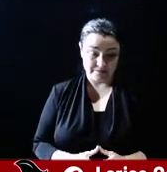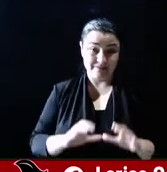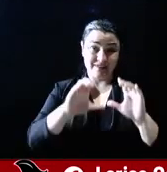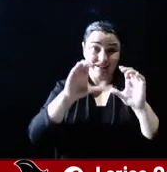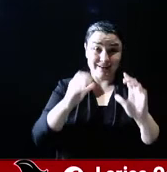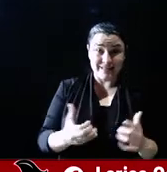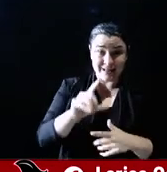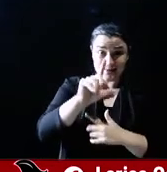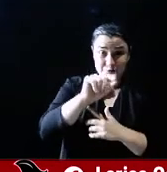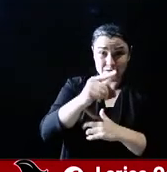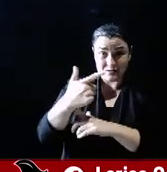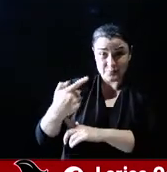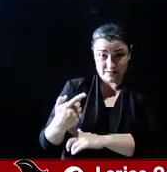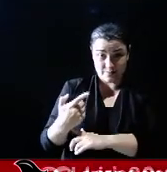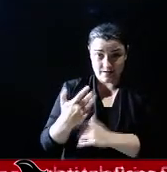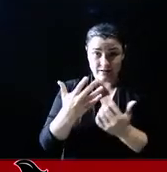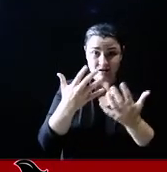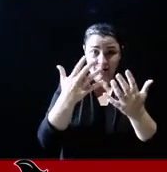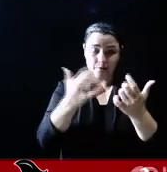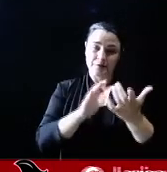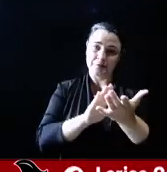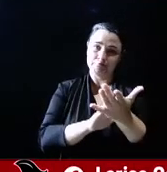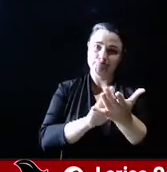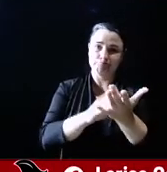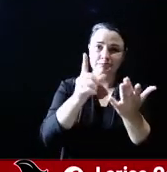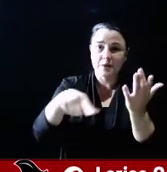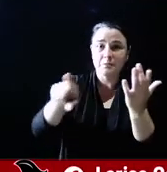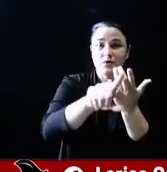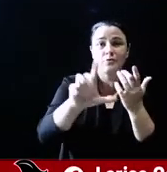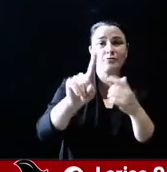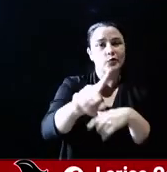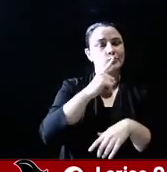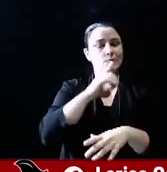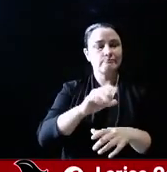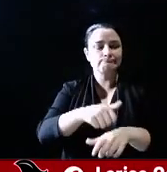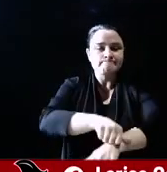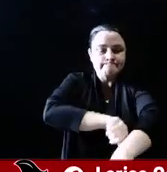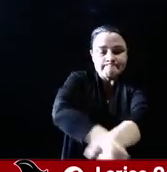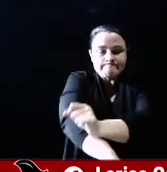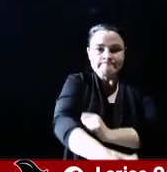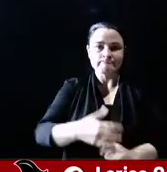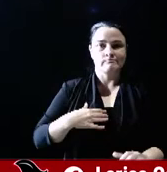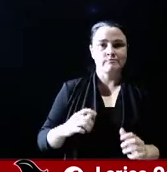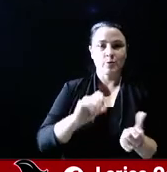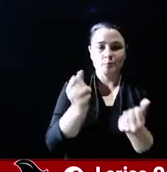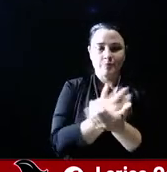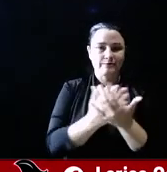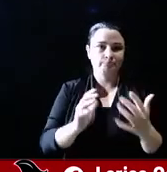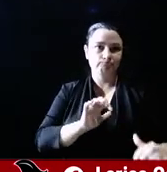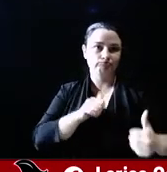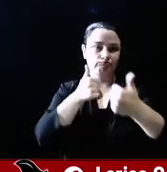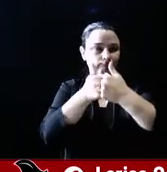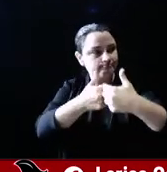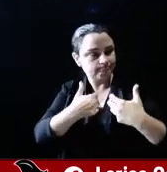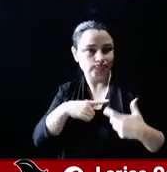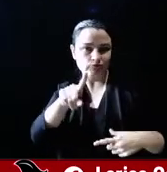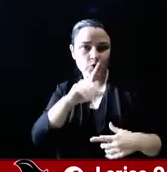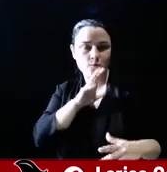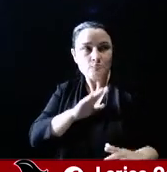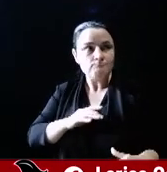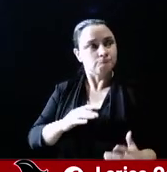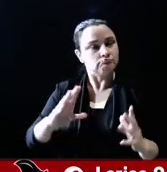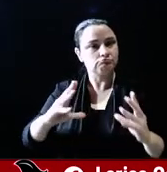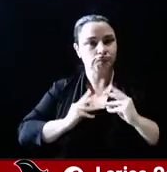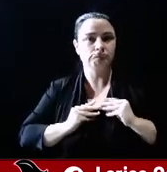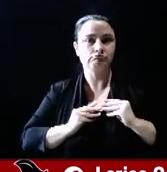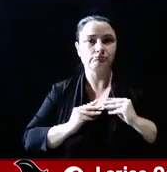Class of 2021, I would like to commend you for your resilience and willingness to rise to the challenges that this school year presented. Though